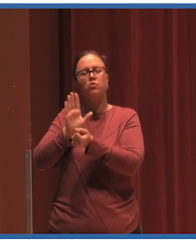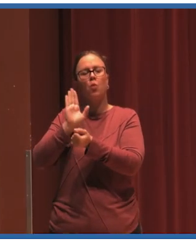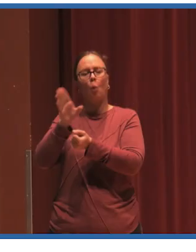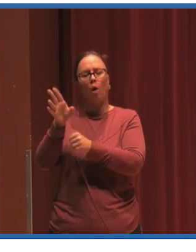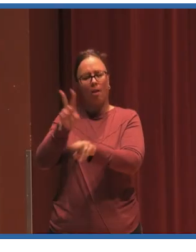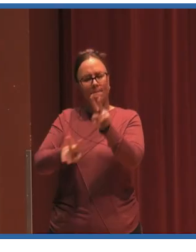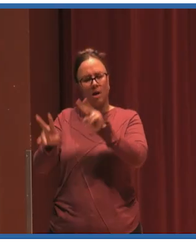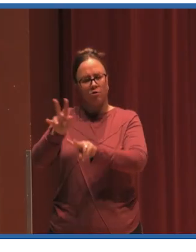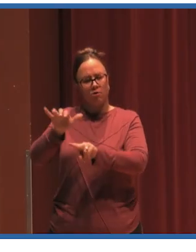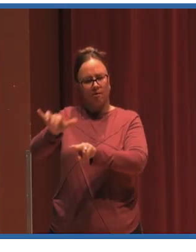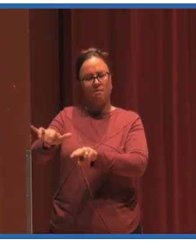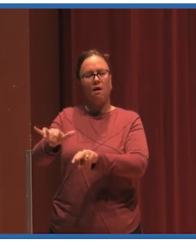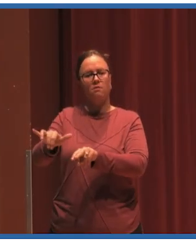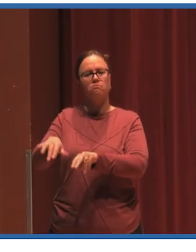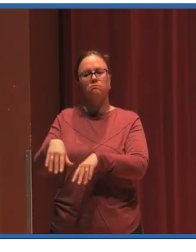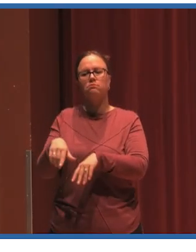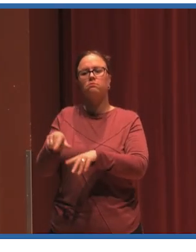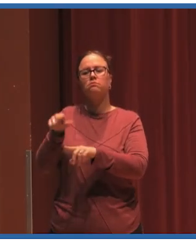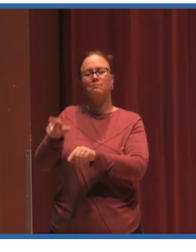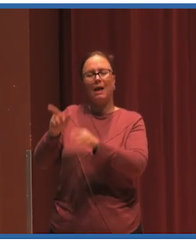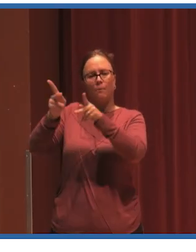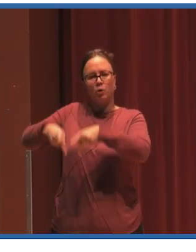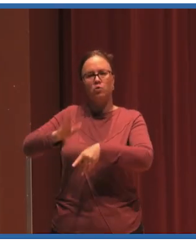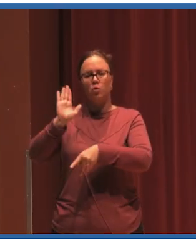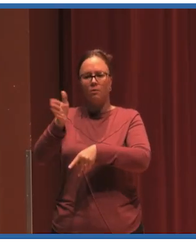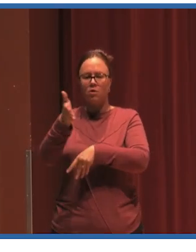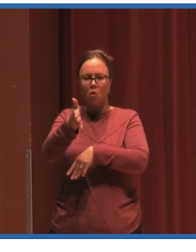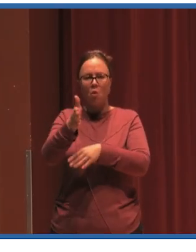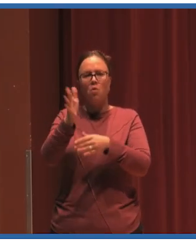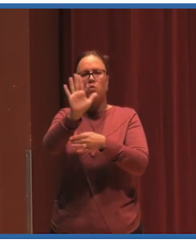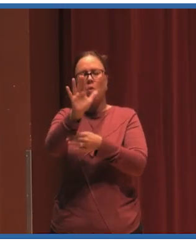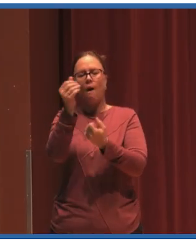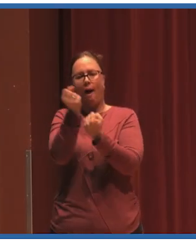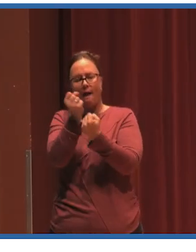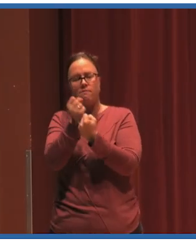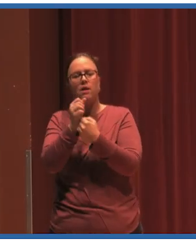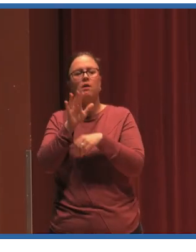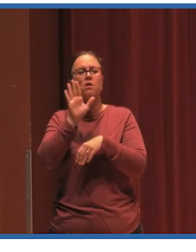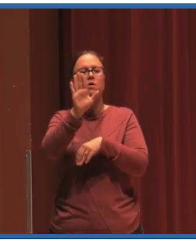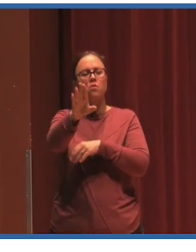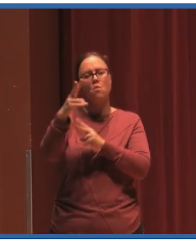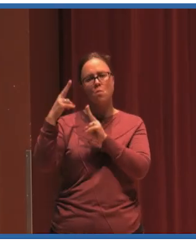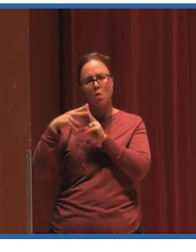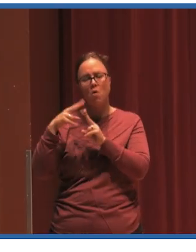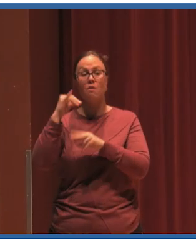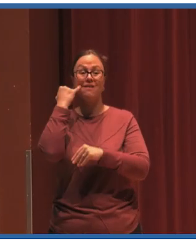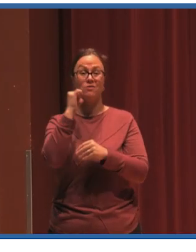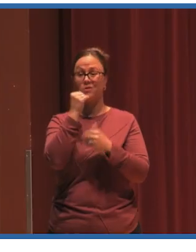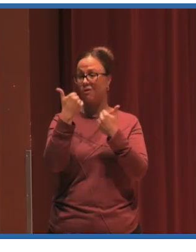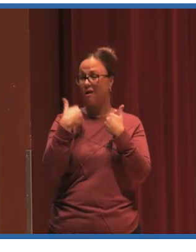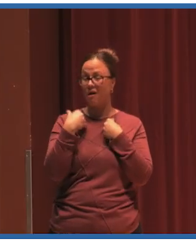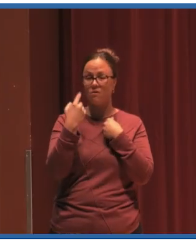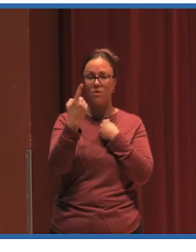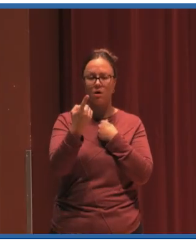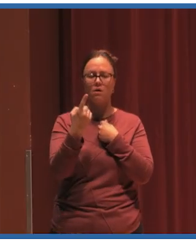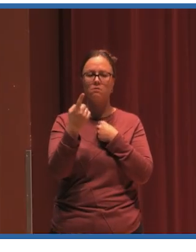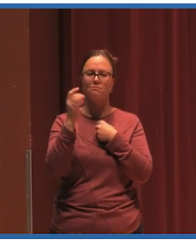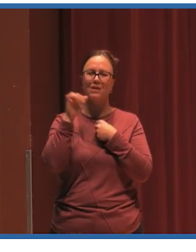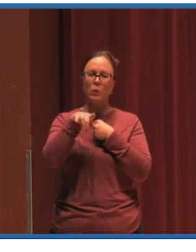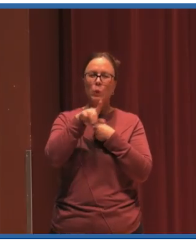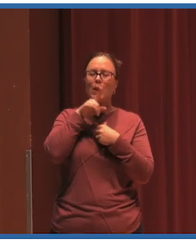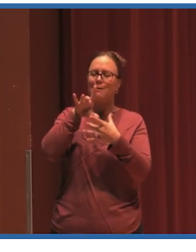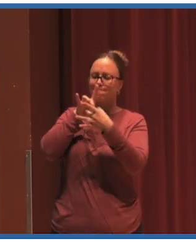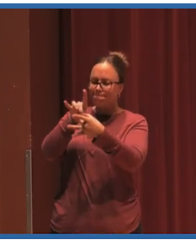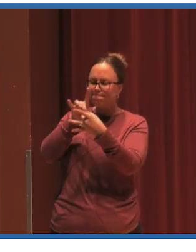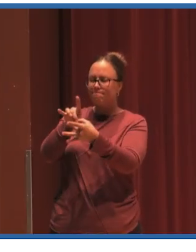records is going to be your advocate, your partner, and if you don't have a primary care doctor that you really click with, seek